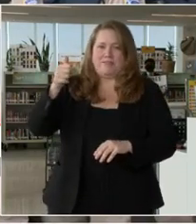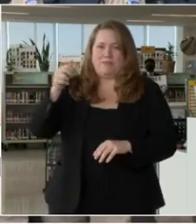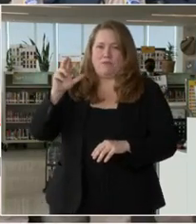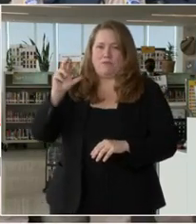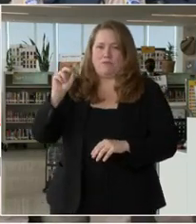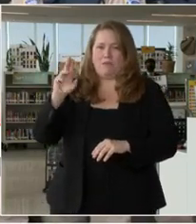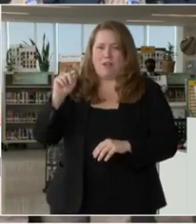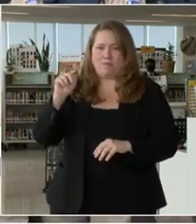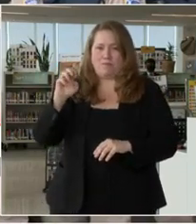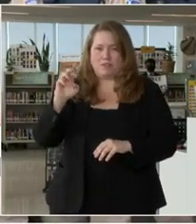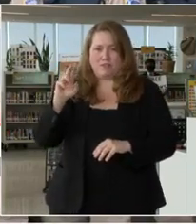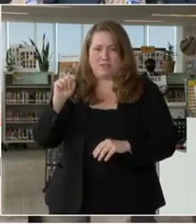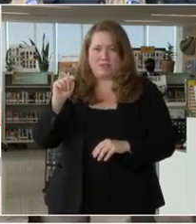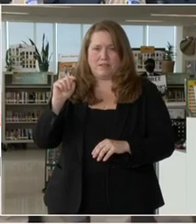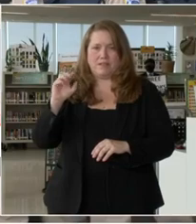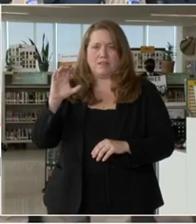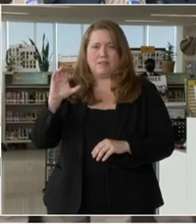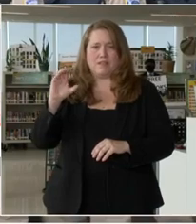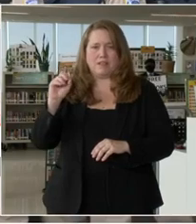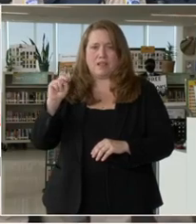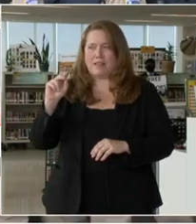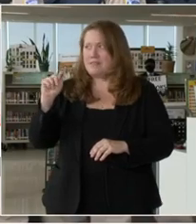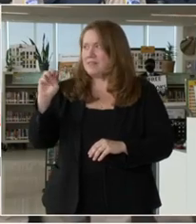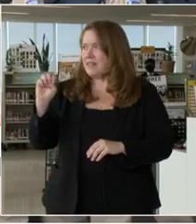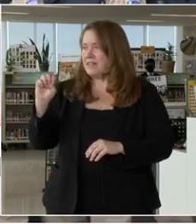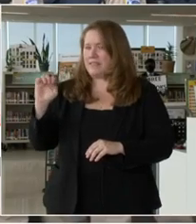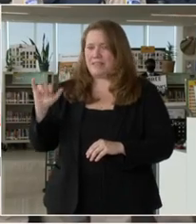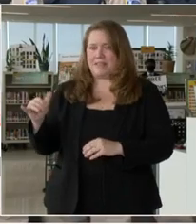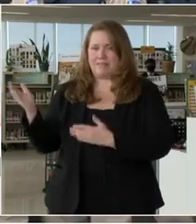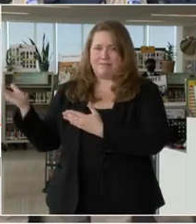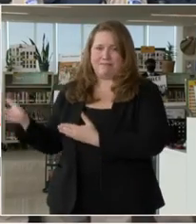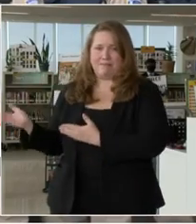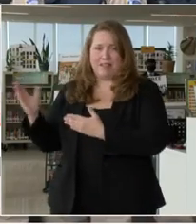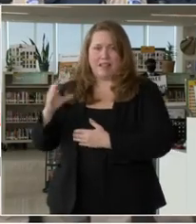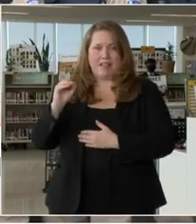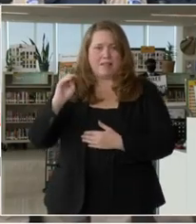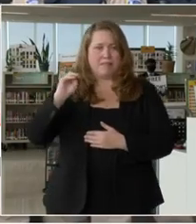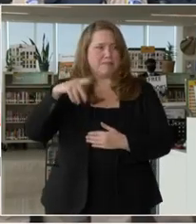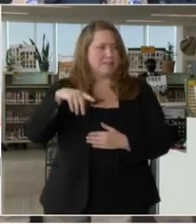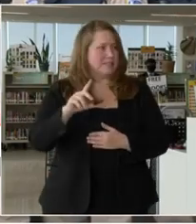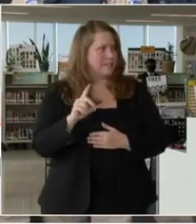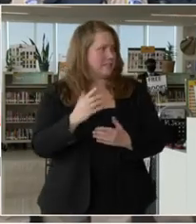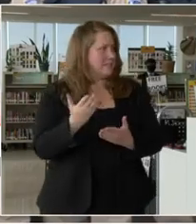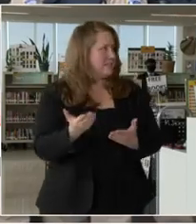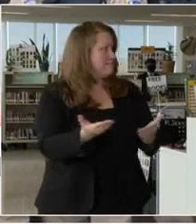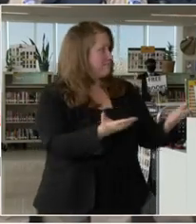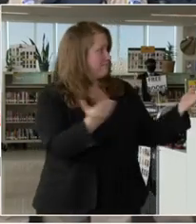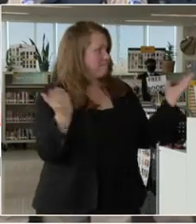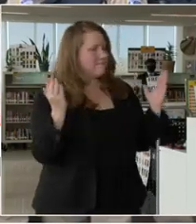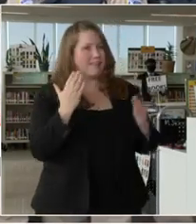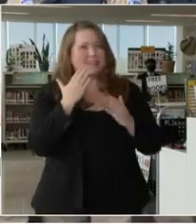and members of the Metropolitan Police Department. Give them a big round of applause as well.